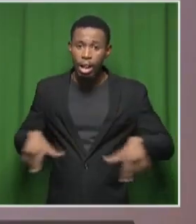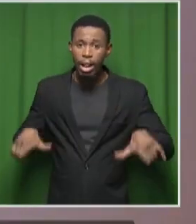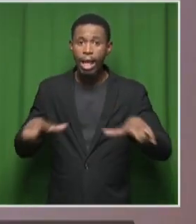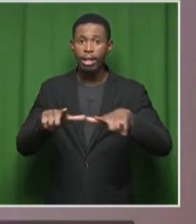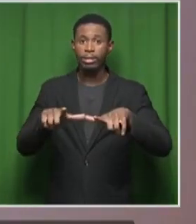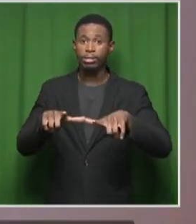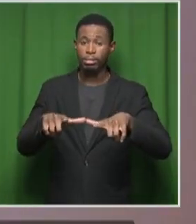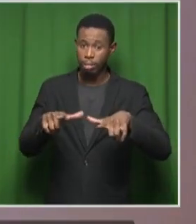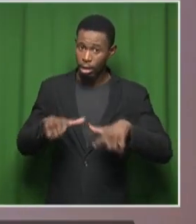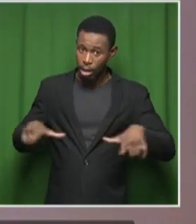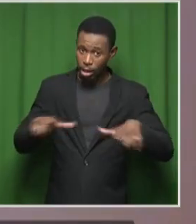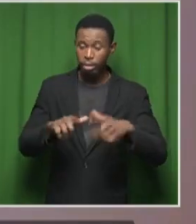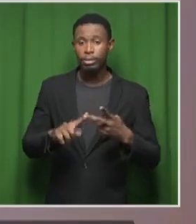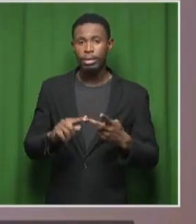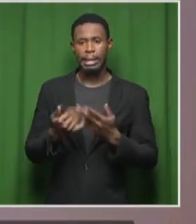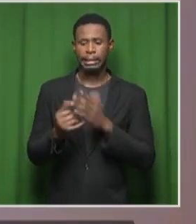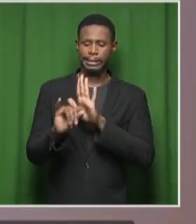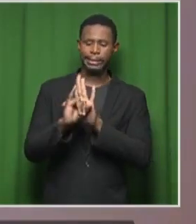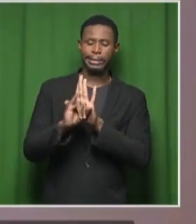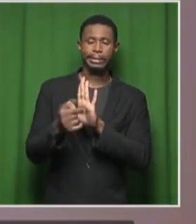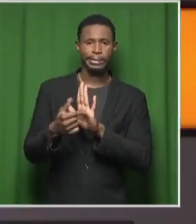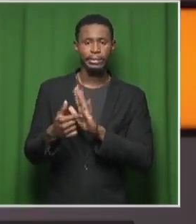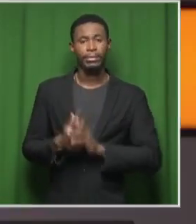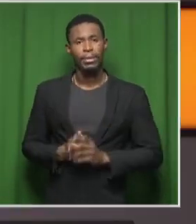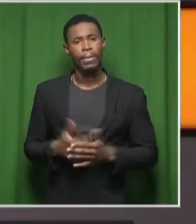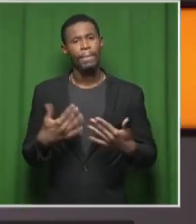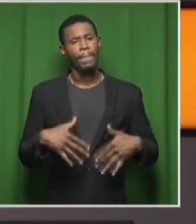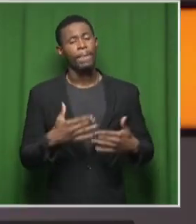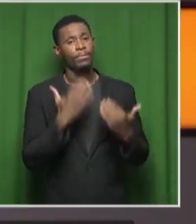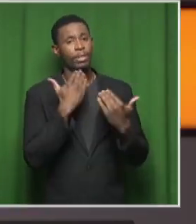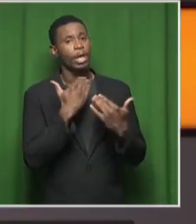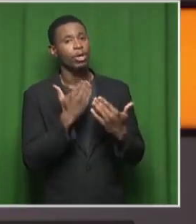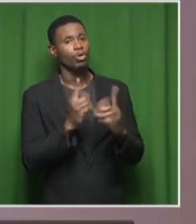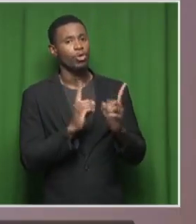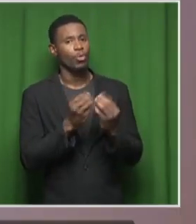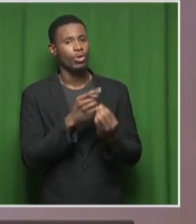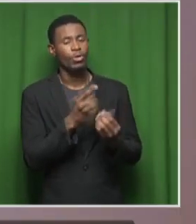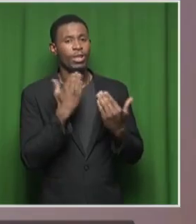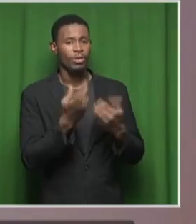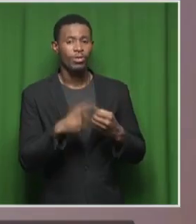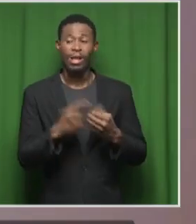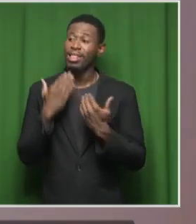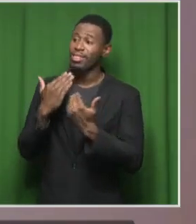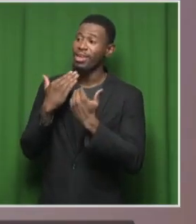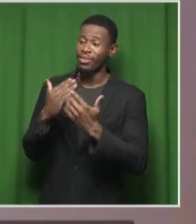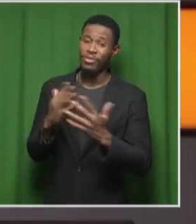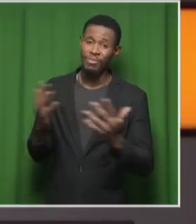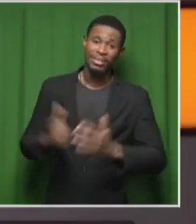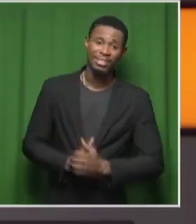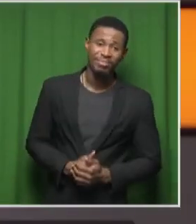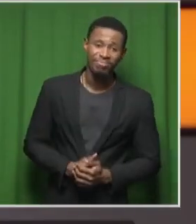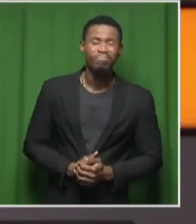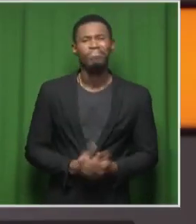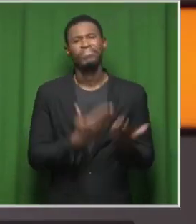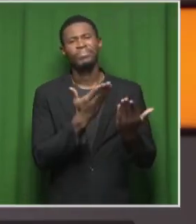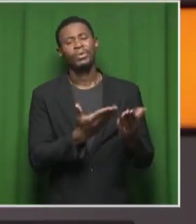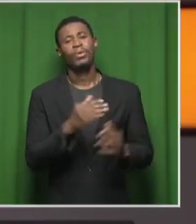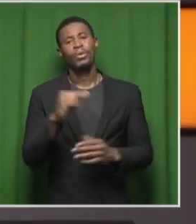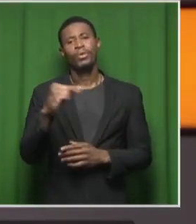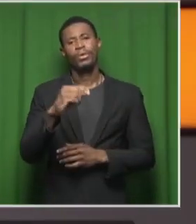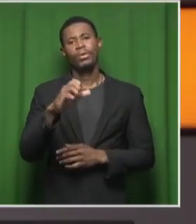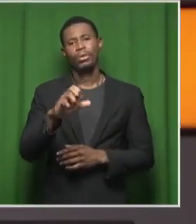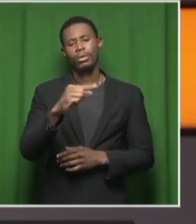identity, and other issues. All right, Gregory, lovely chatting to you. Thank you so much for joining us. Thank you so much. Great stuff. Brilliant. Well, we just spoke to Gregory Molale,